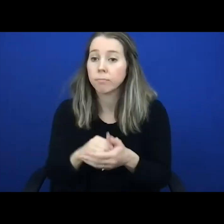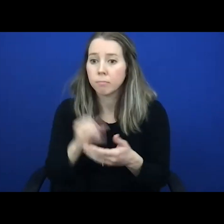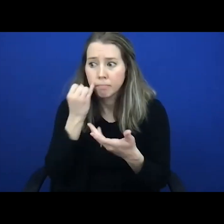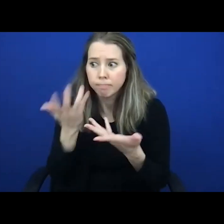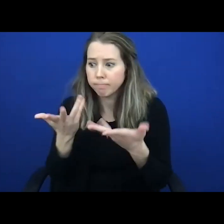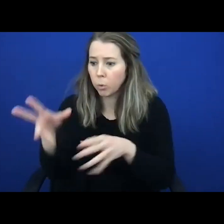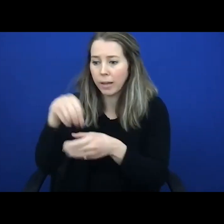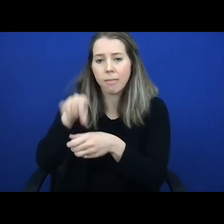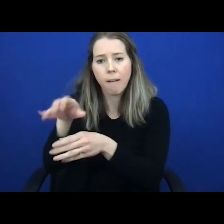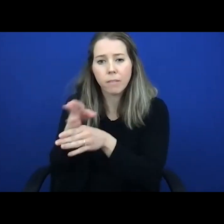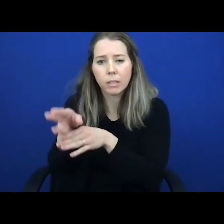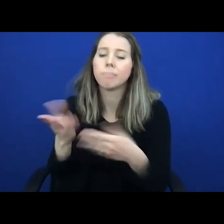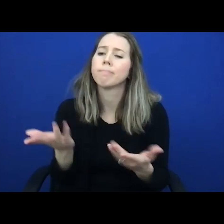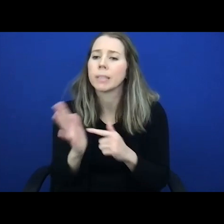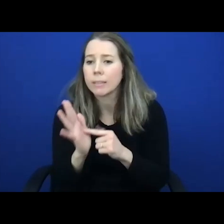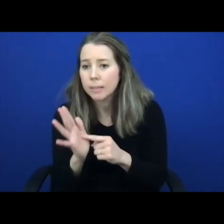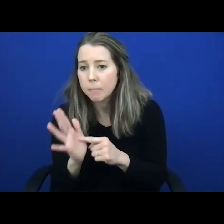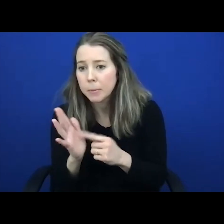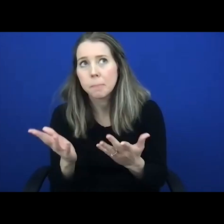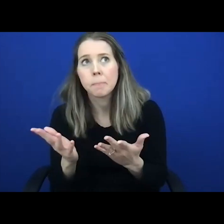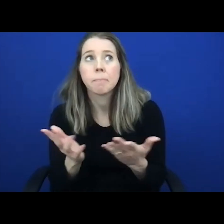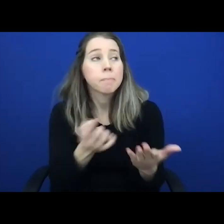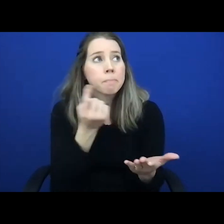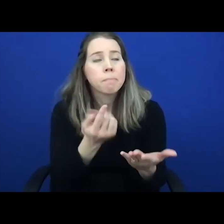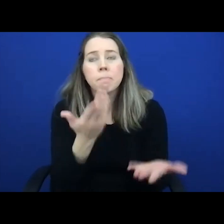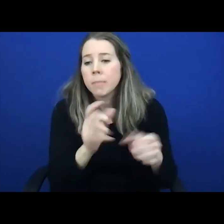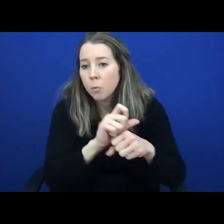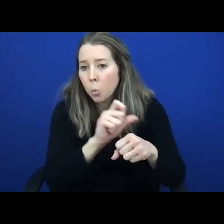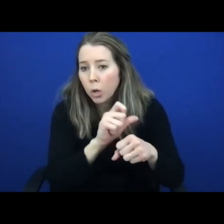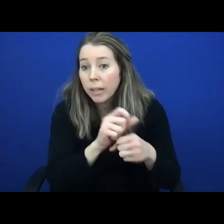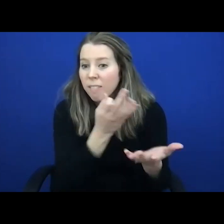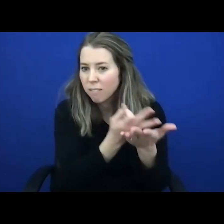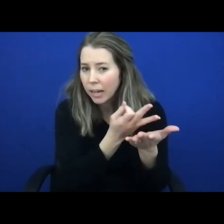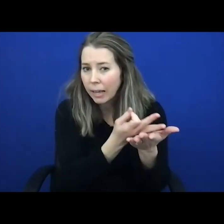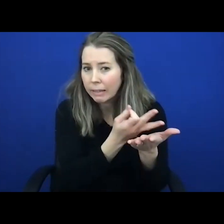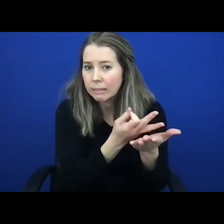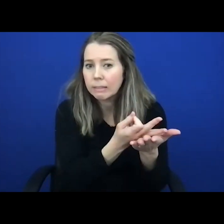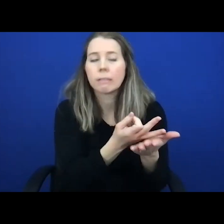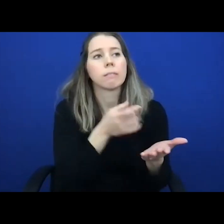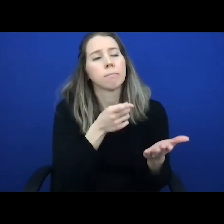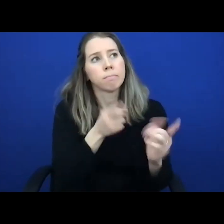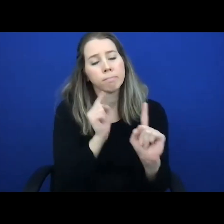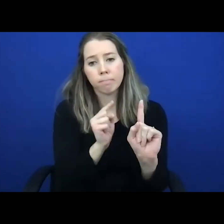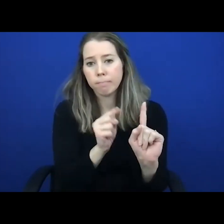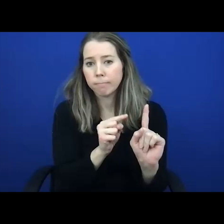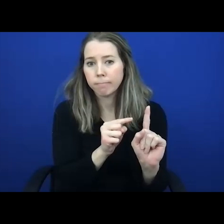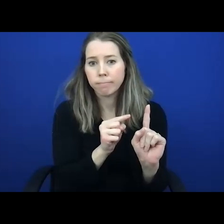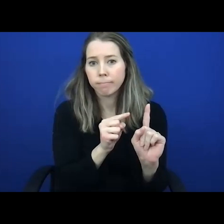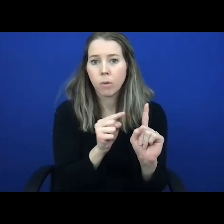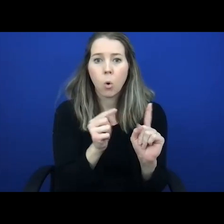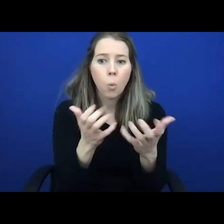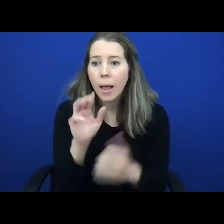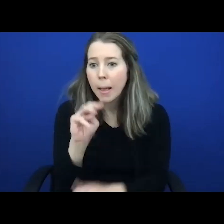in the field. So for example, somebody who may be working in finance is pursuing a